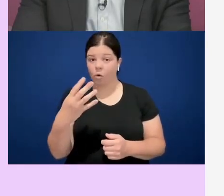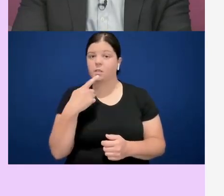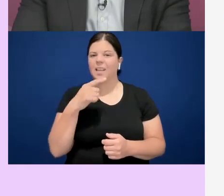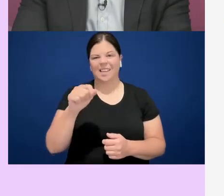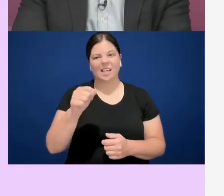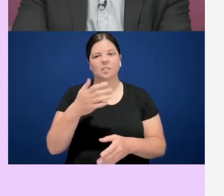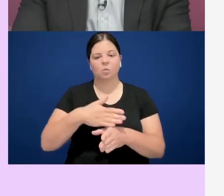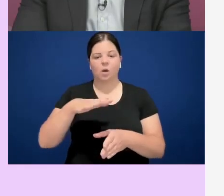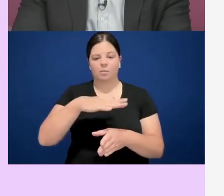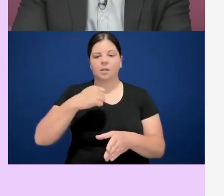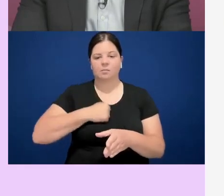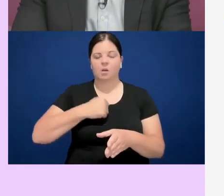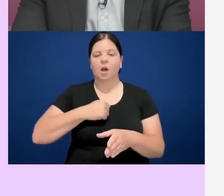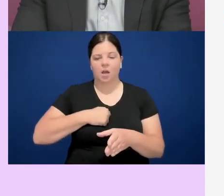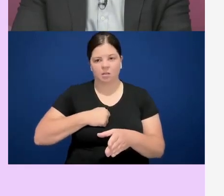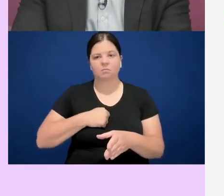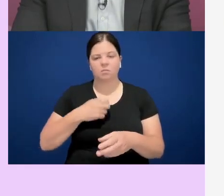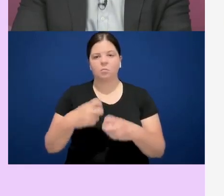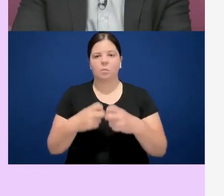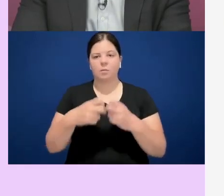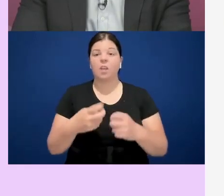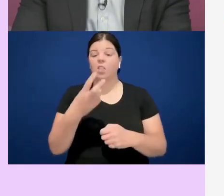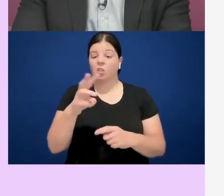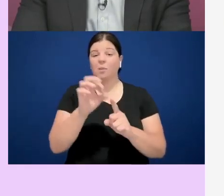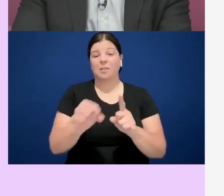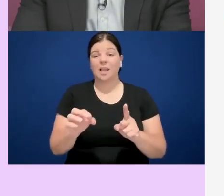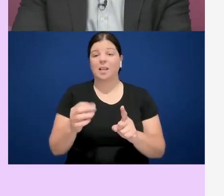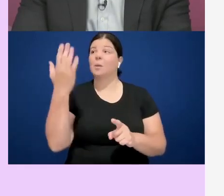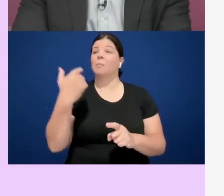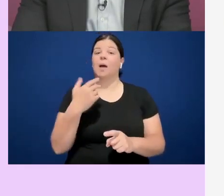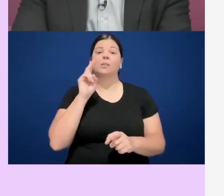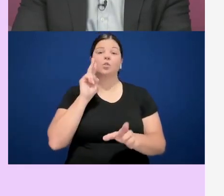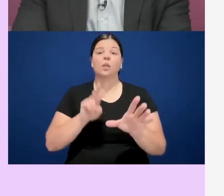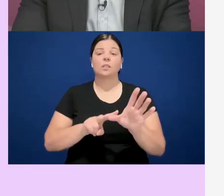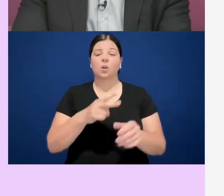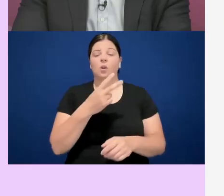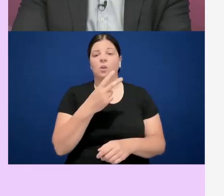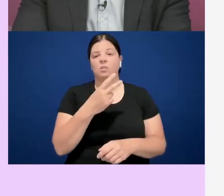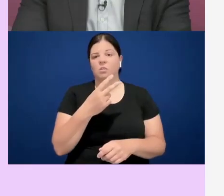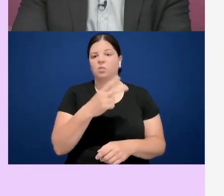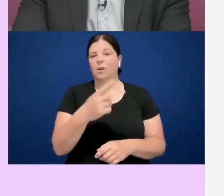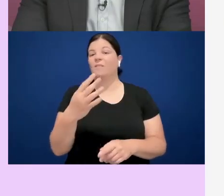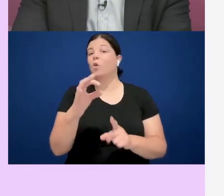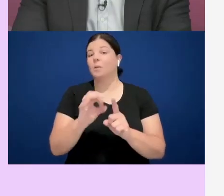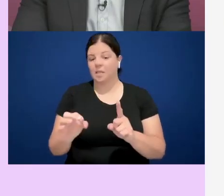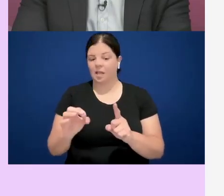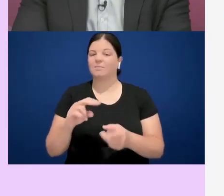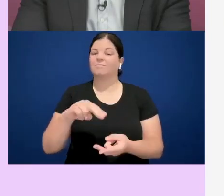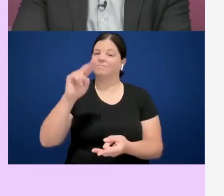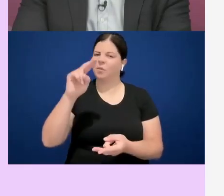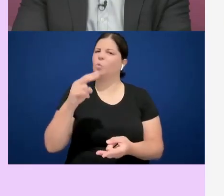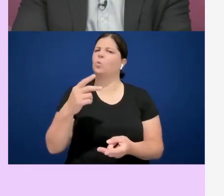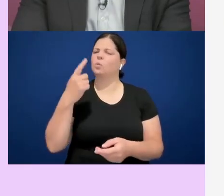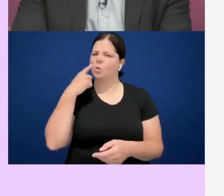workplace is at 30%, which is up from 24% in 2022, and this is one of the changes that we found of particular